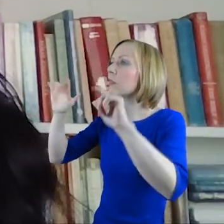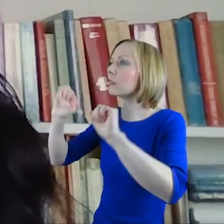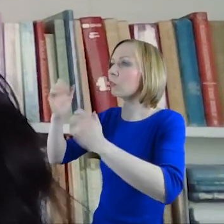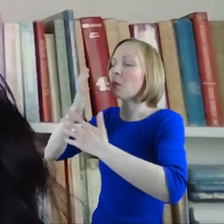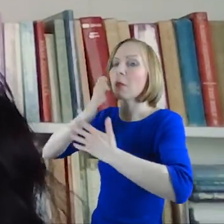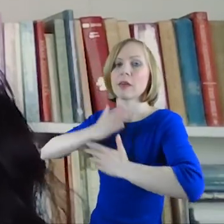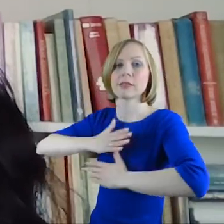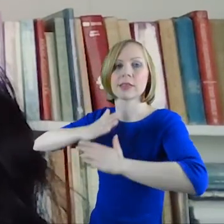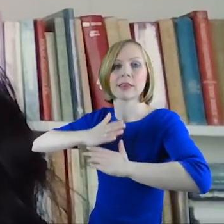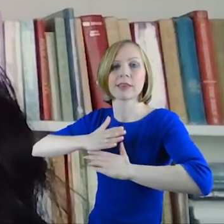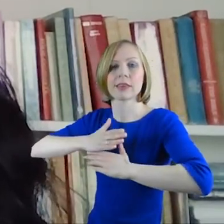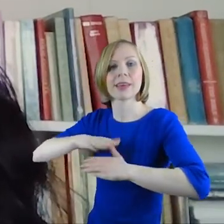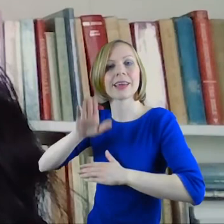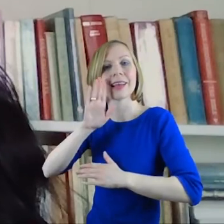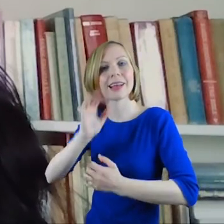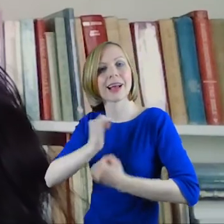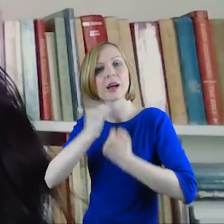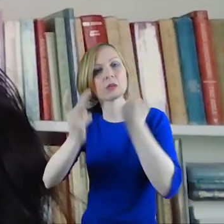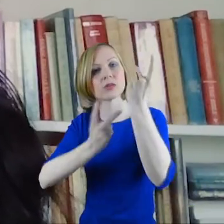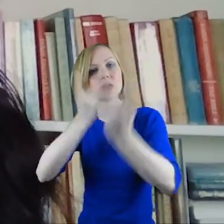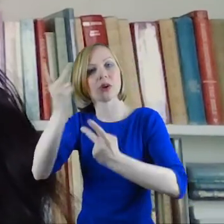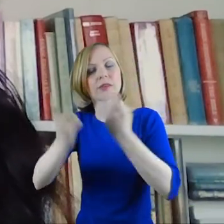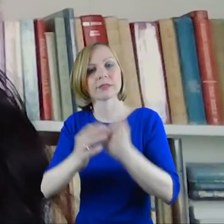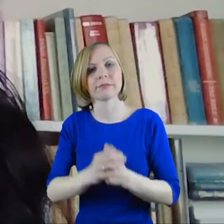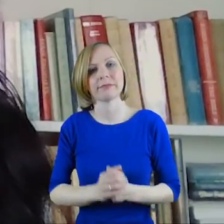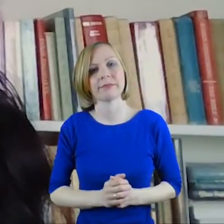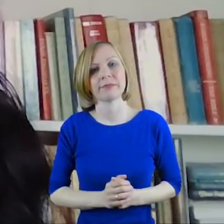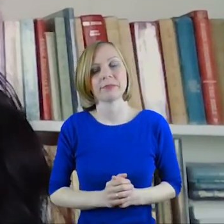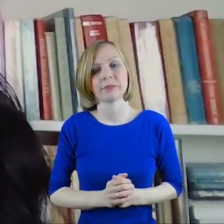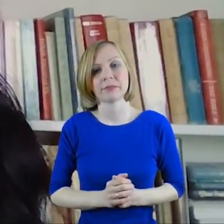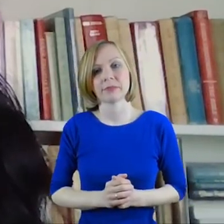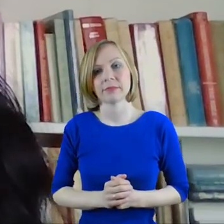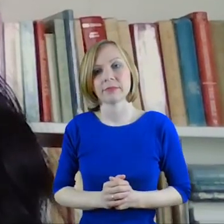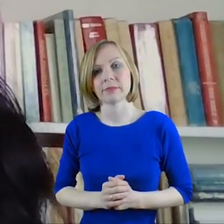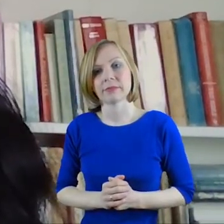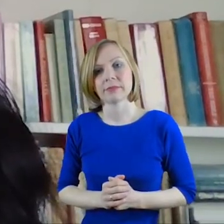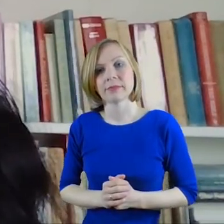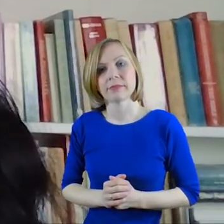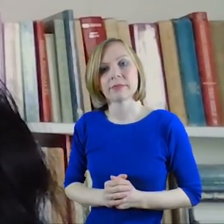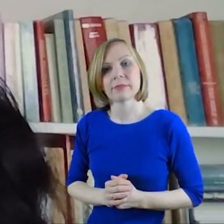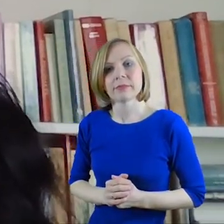Lord, in your mercy, hear our psalm.